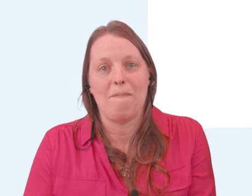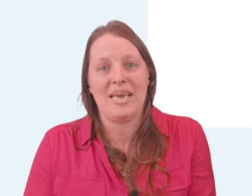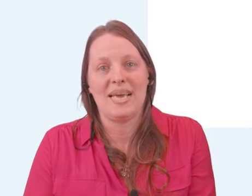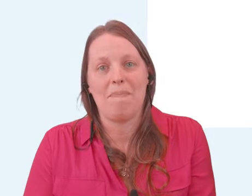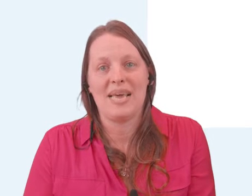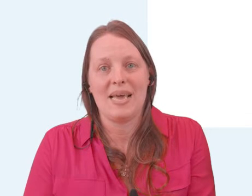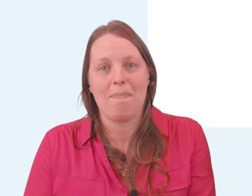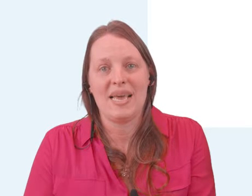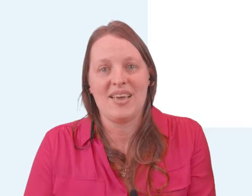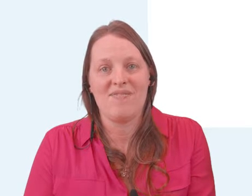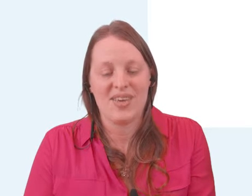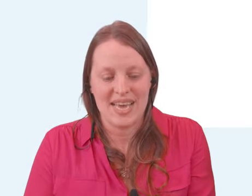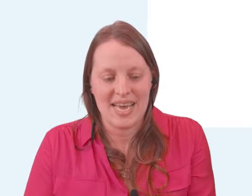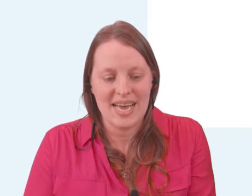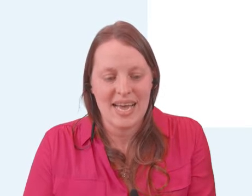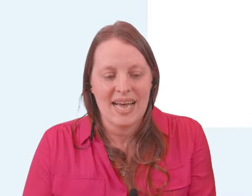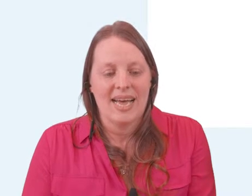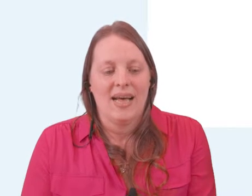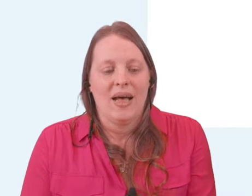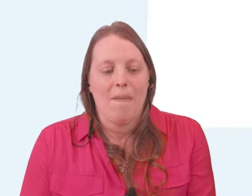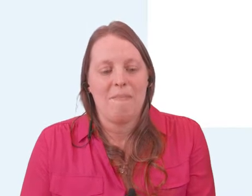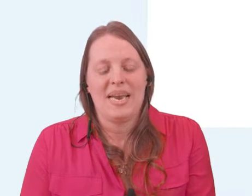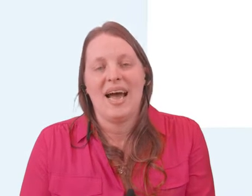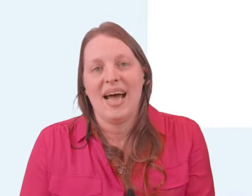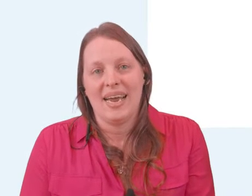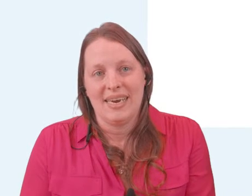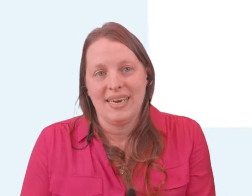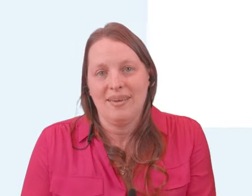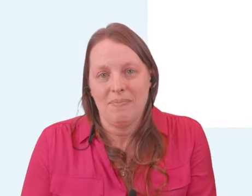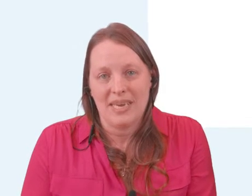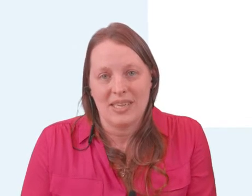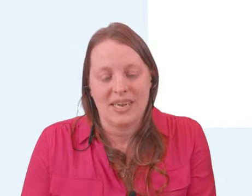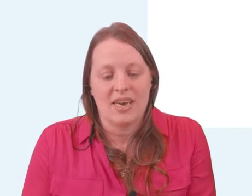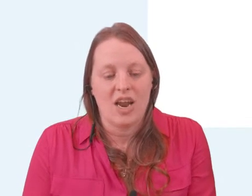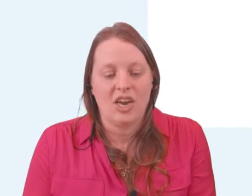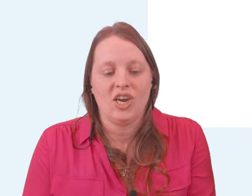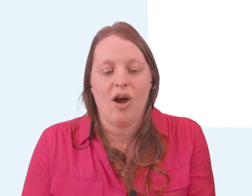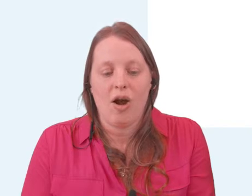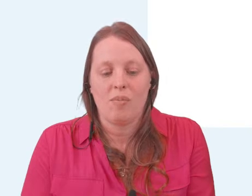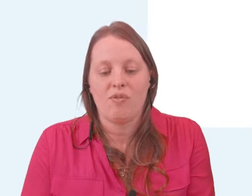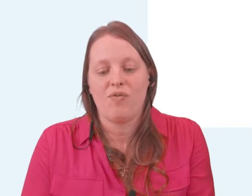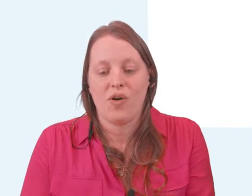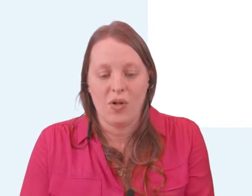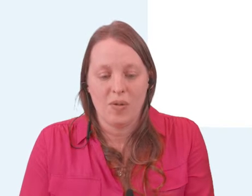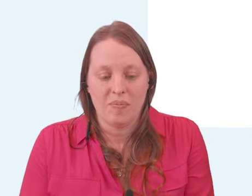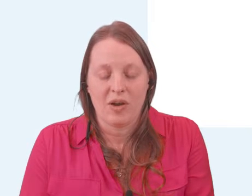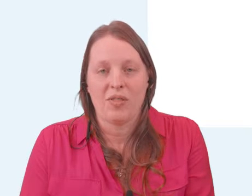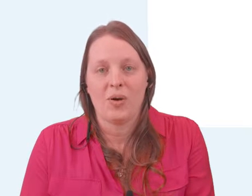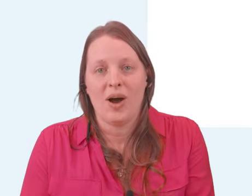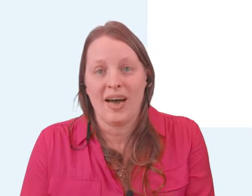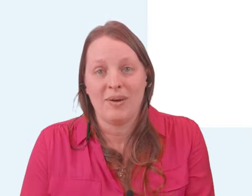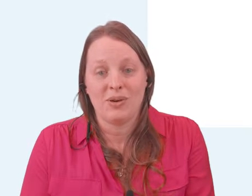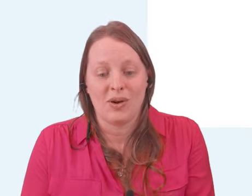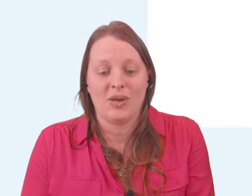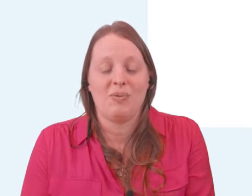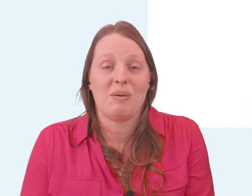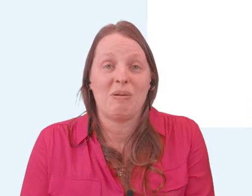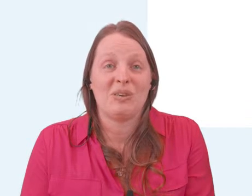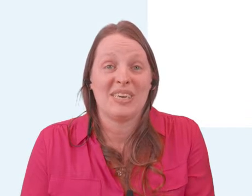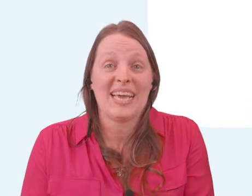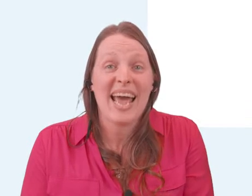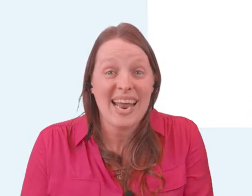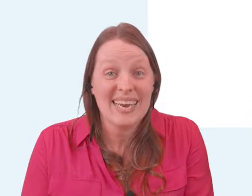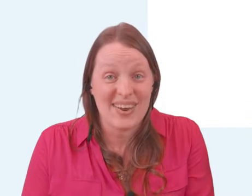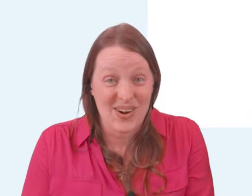as BPPV. Benign means not harmful, although I would argue